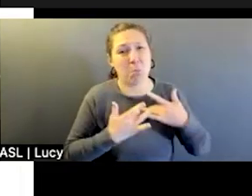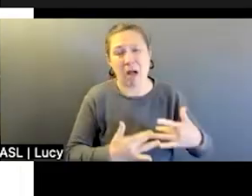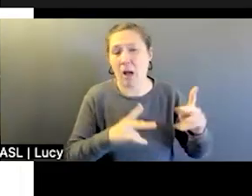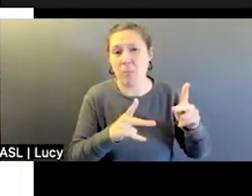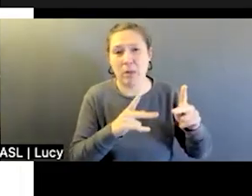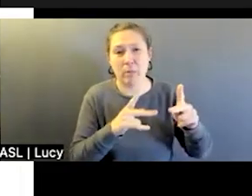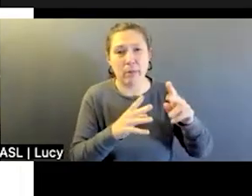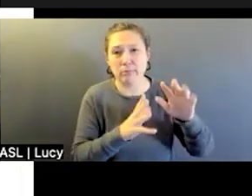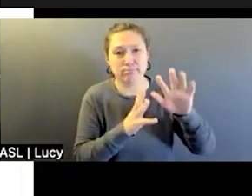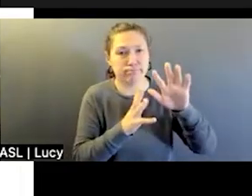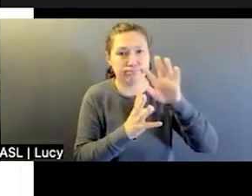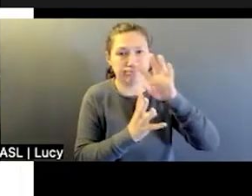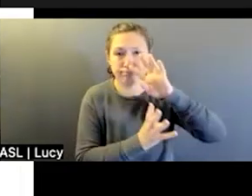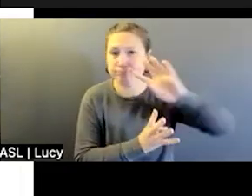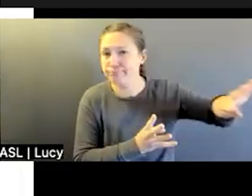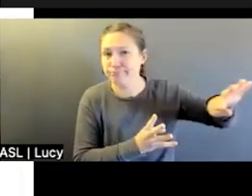where